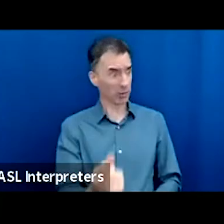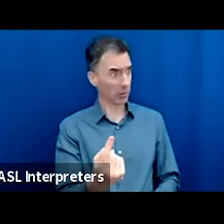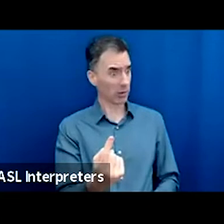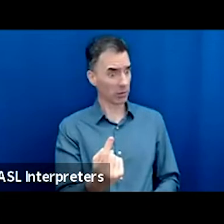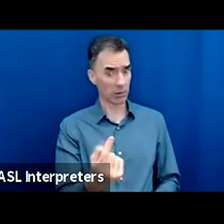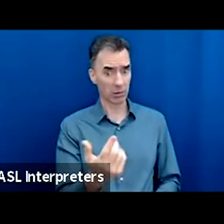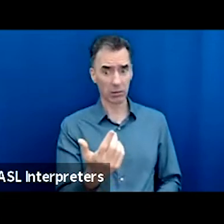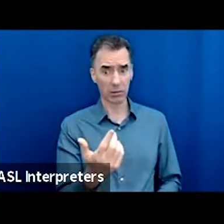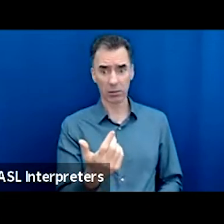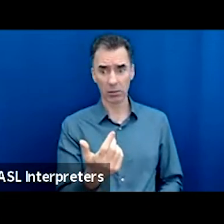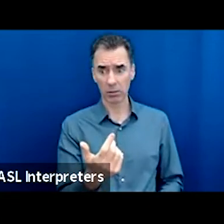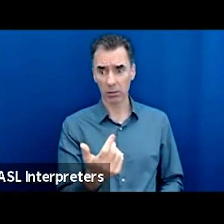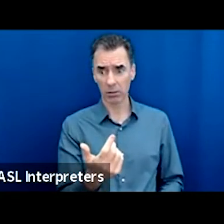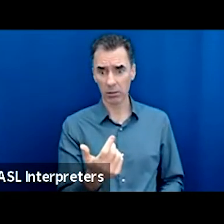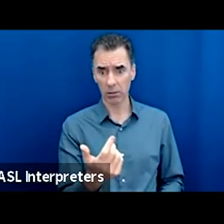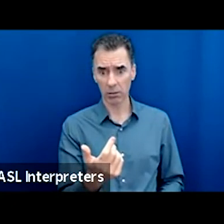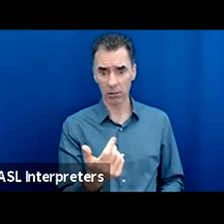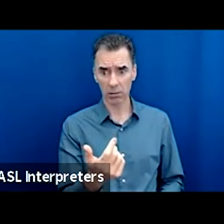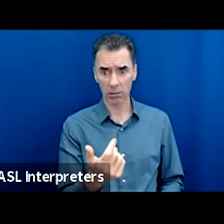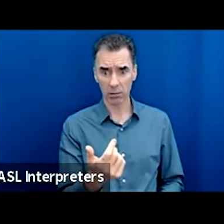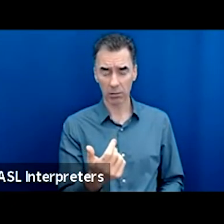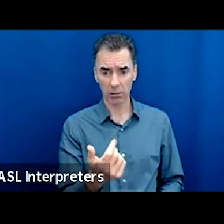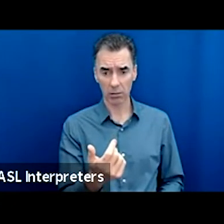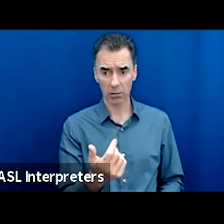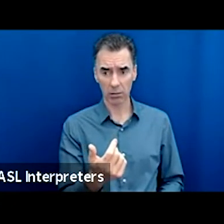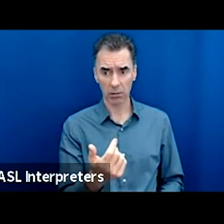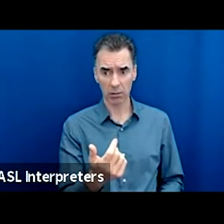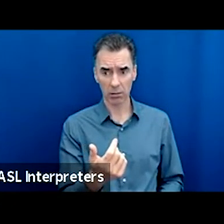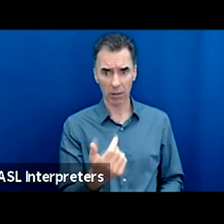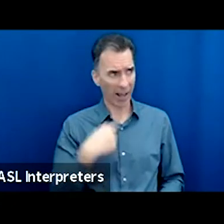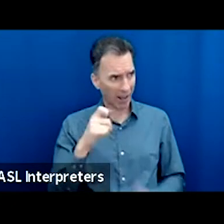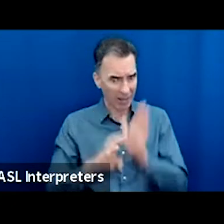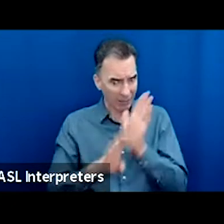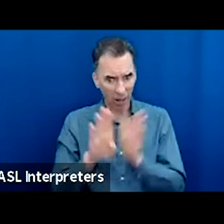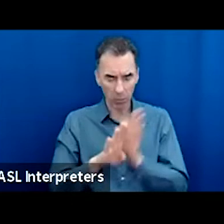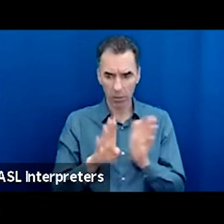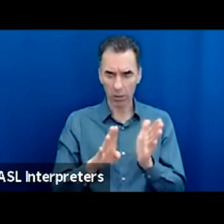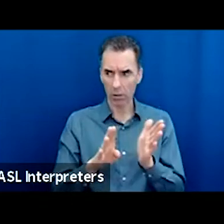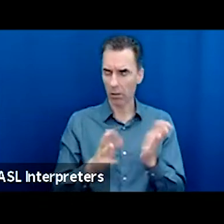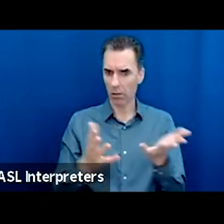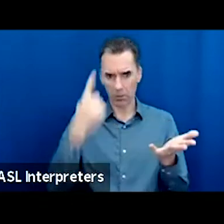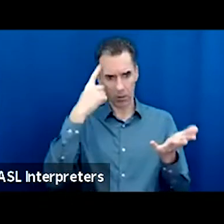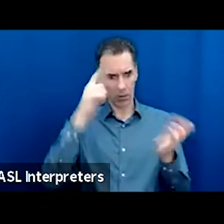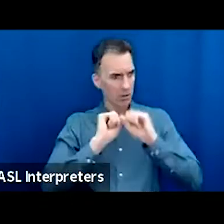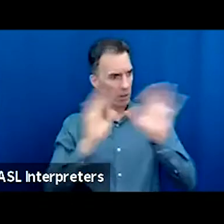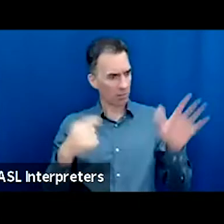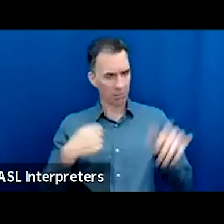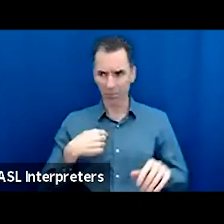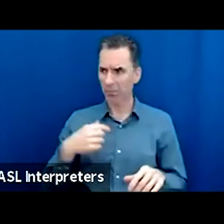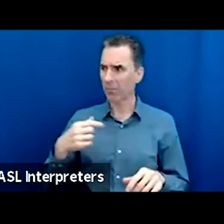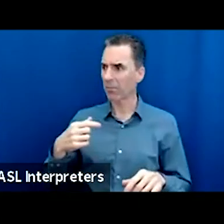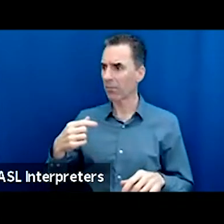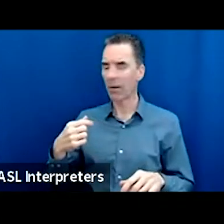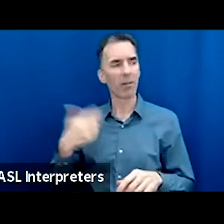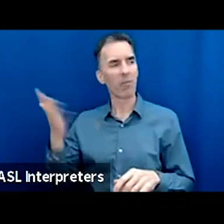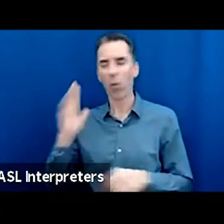can be plugged in to teach it if you did a good job. And so Right. you develop all this content for nothing. I come from the private sector, not from the public sector. So it's